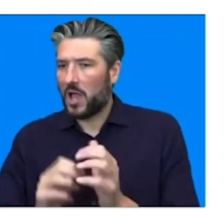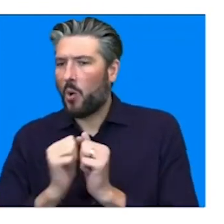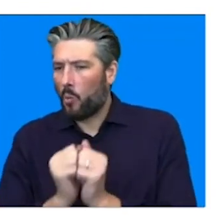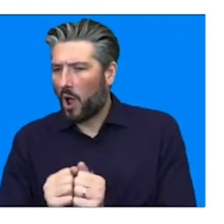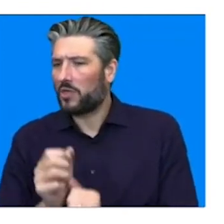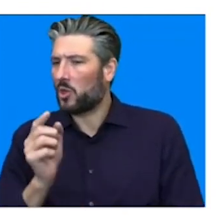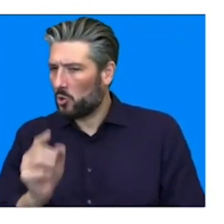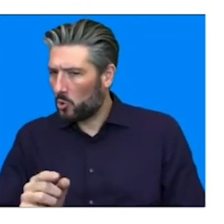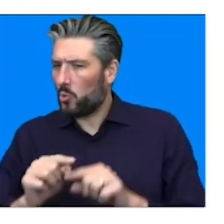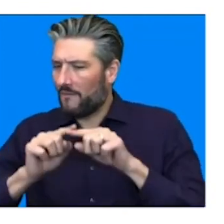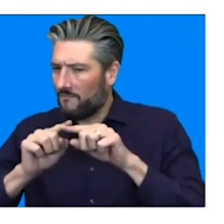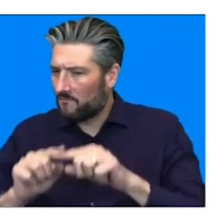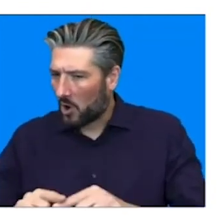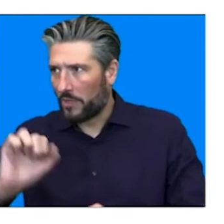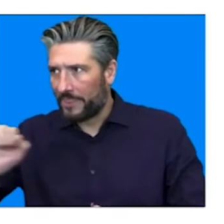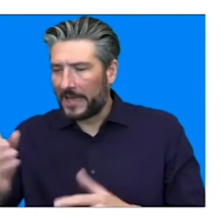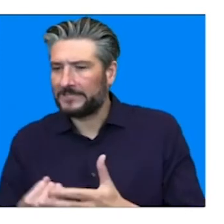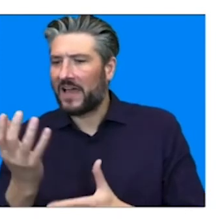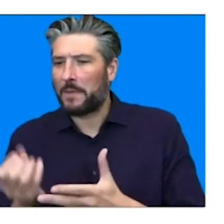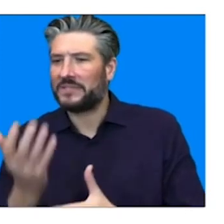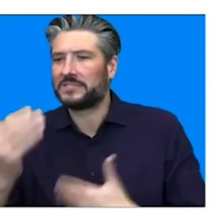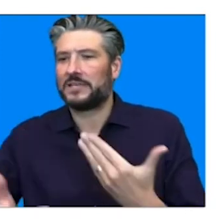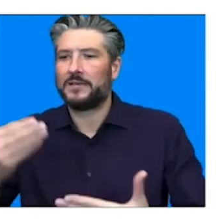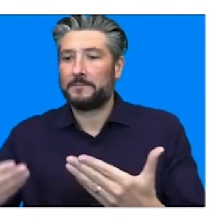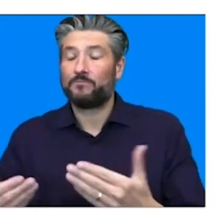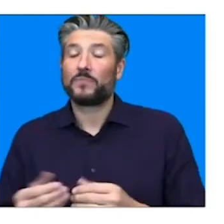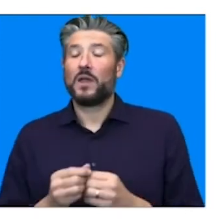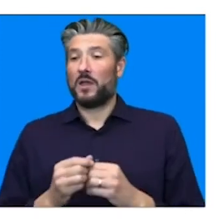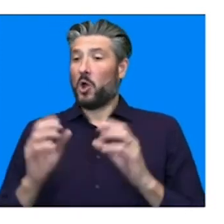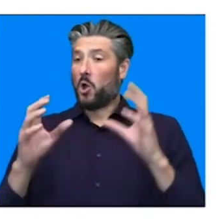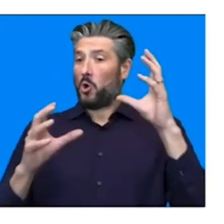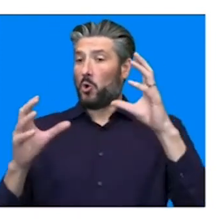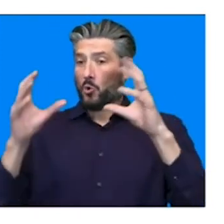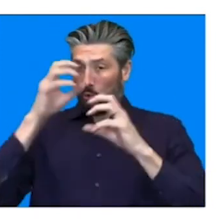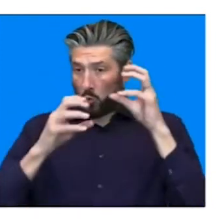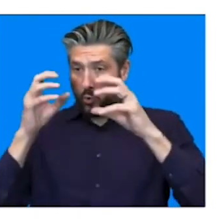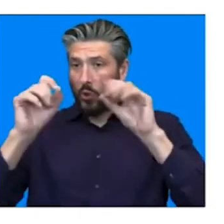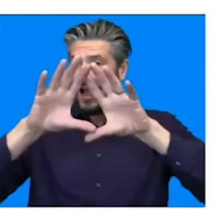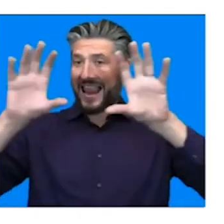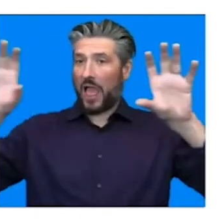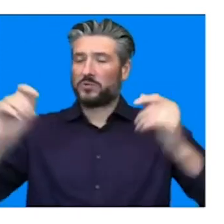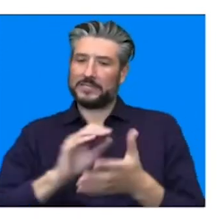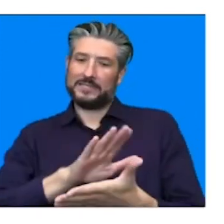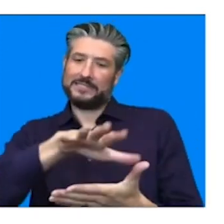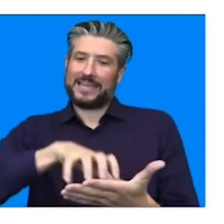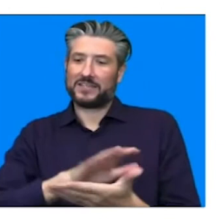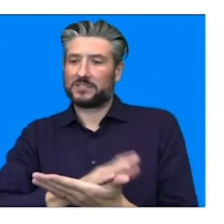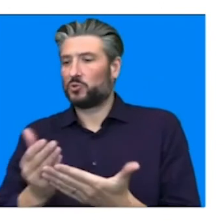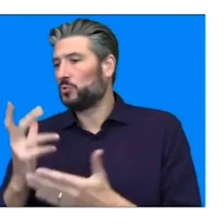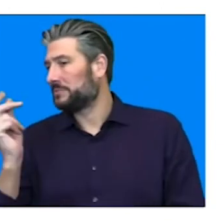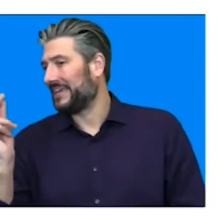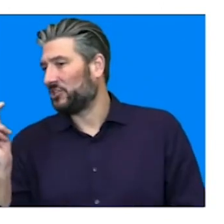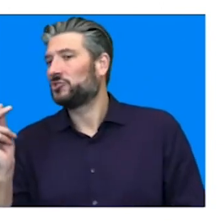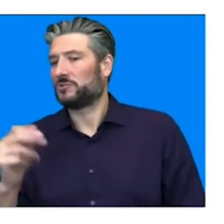here. And it sounds like this. Google Cloud Text-to-Speech enables developers to synthesize natural-sounding speech with